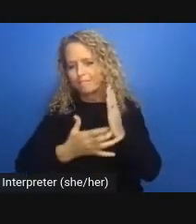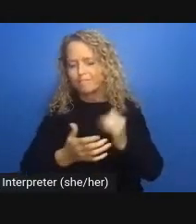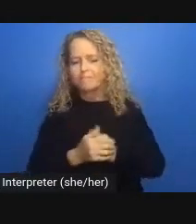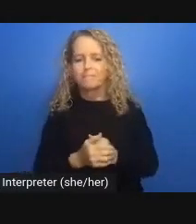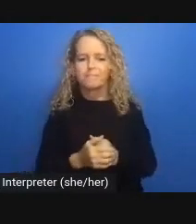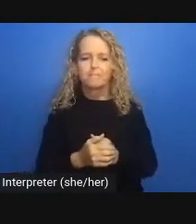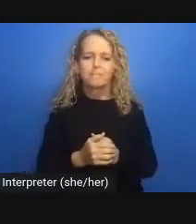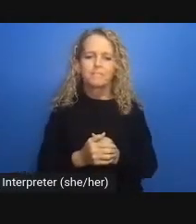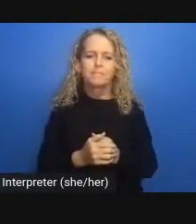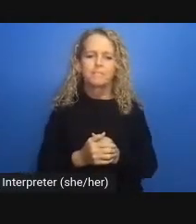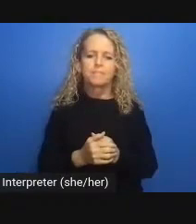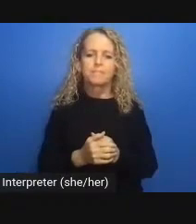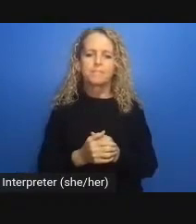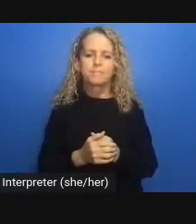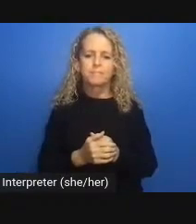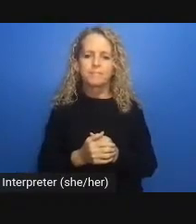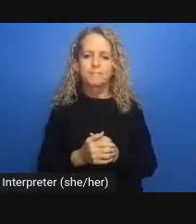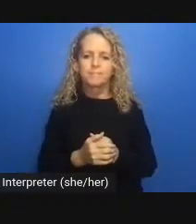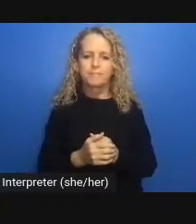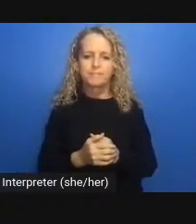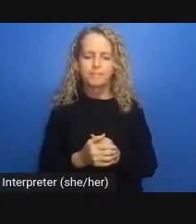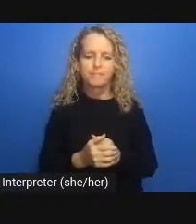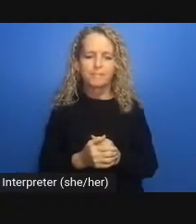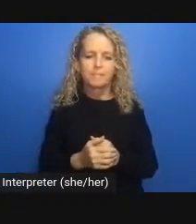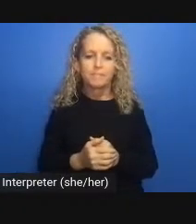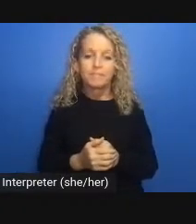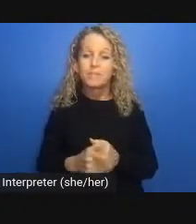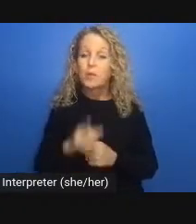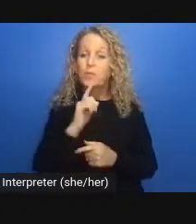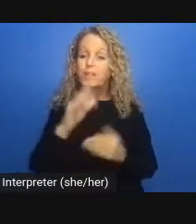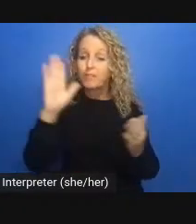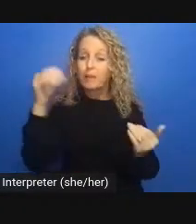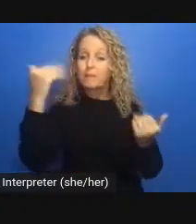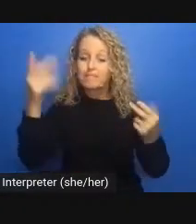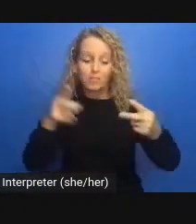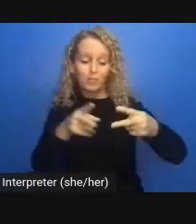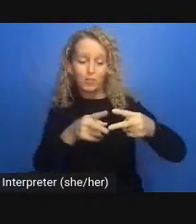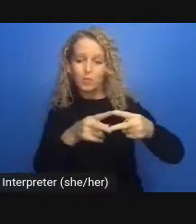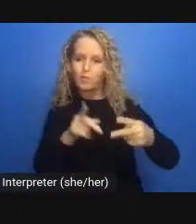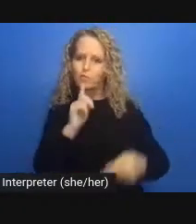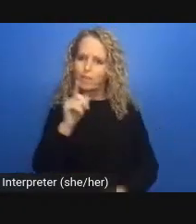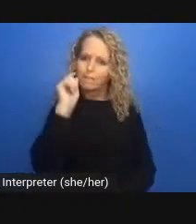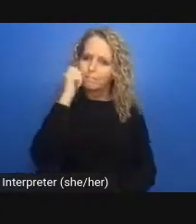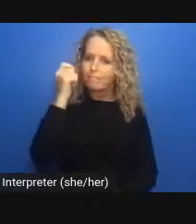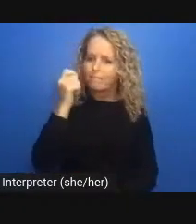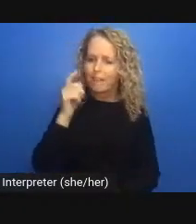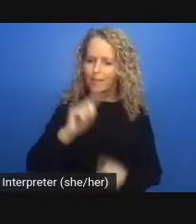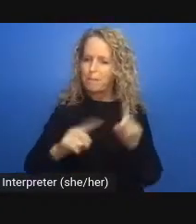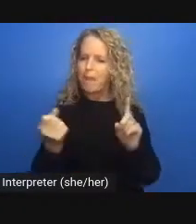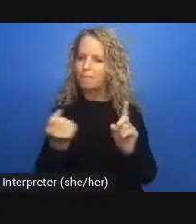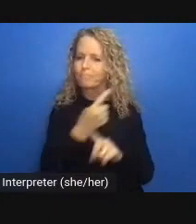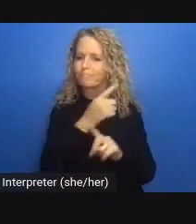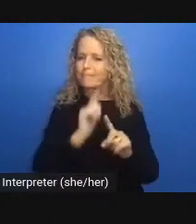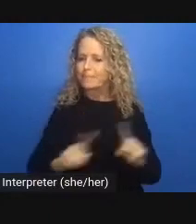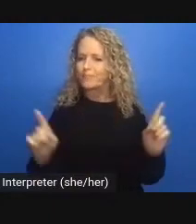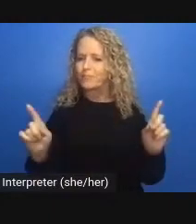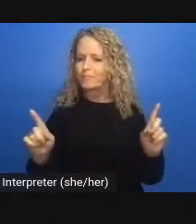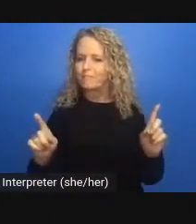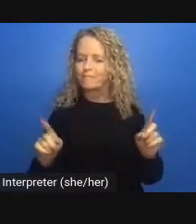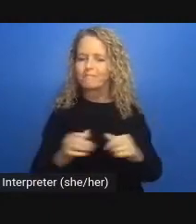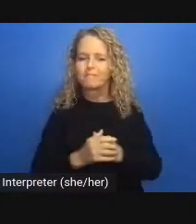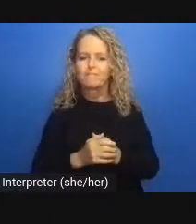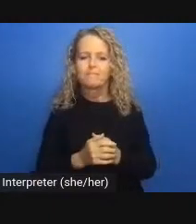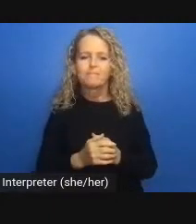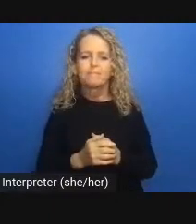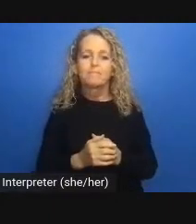So I think recommendation four is interesting because it's a little bit more provocative maybe than some of the other recommendations. The recommendation